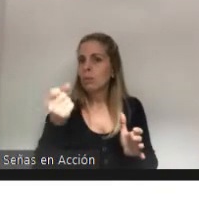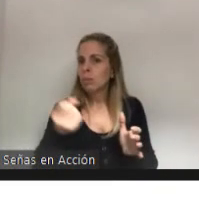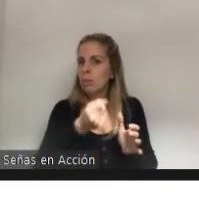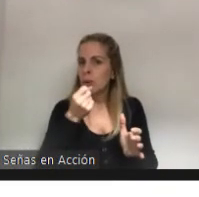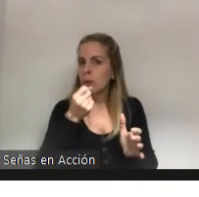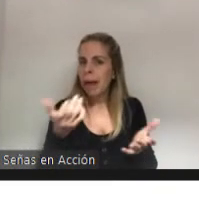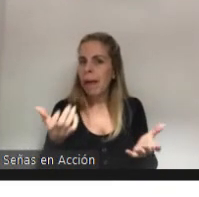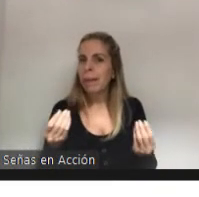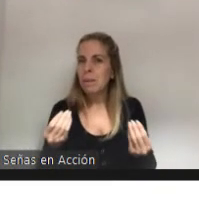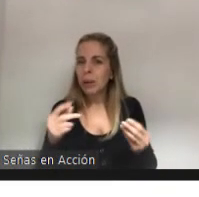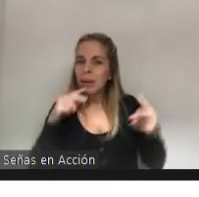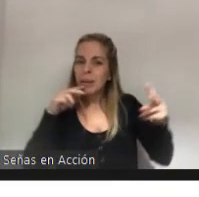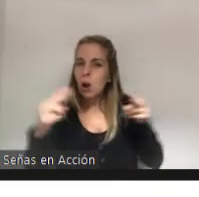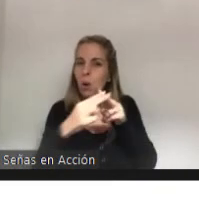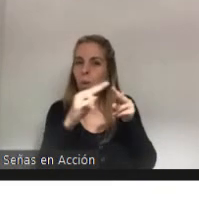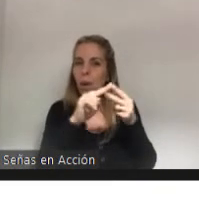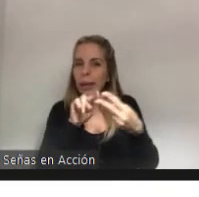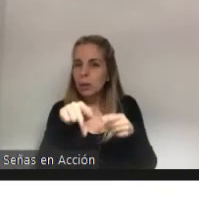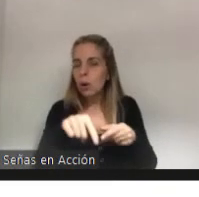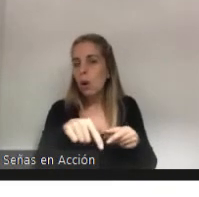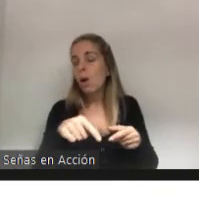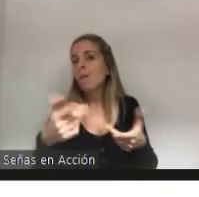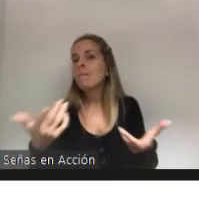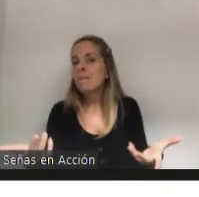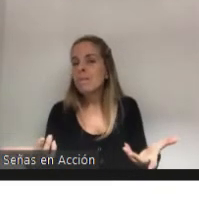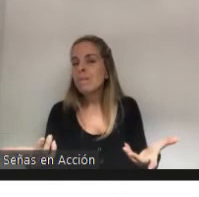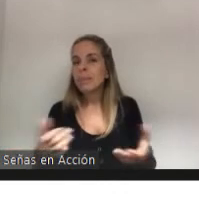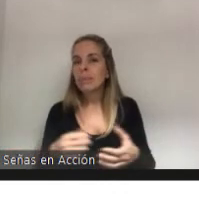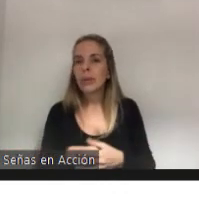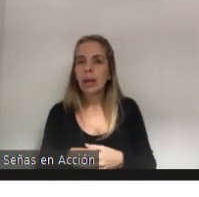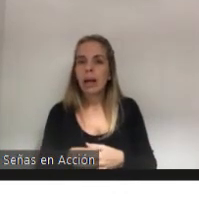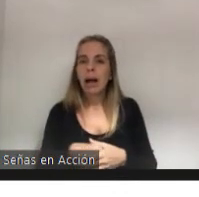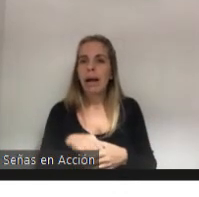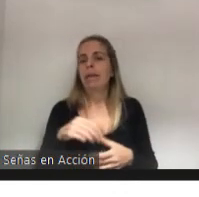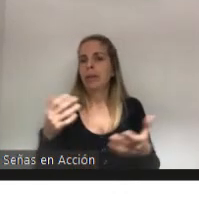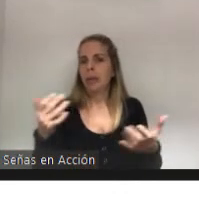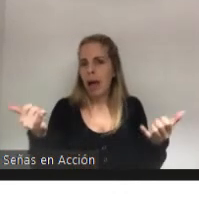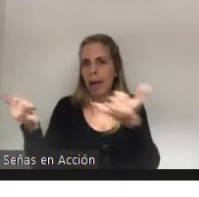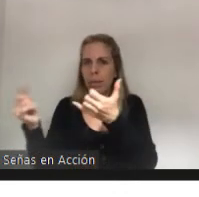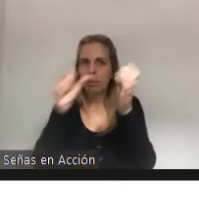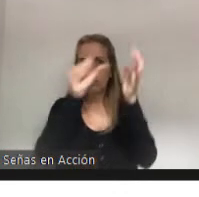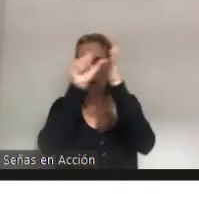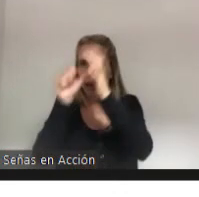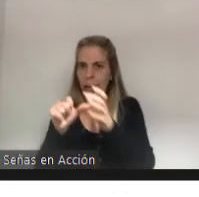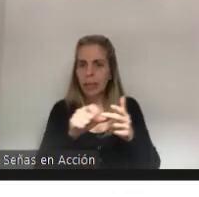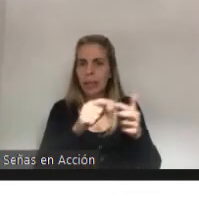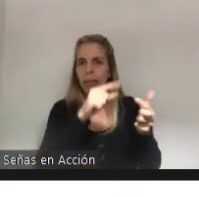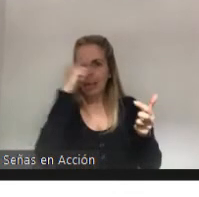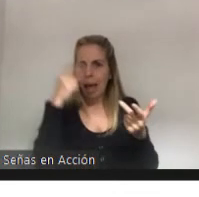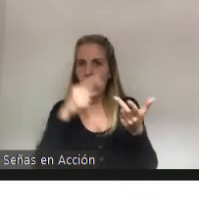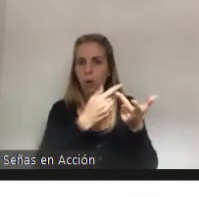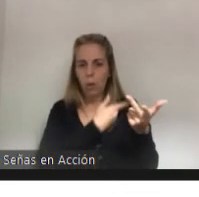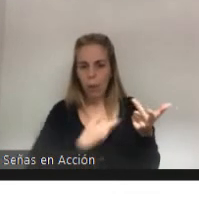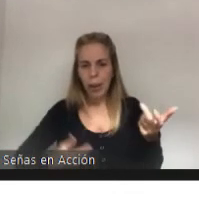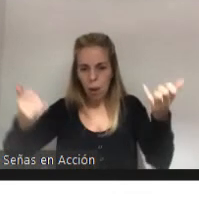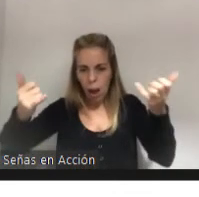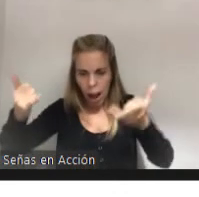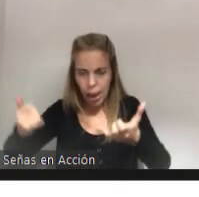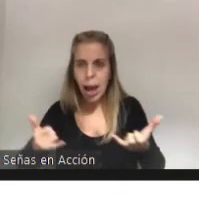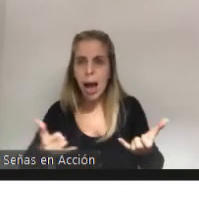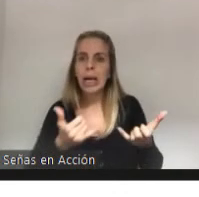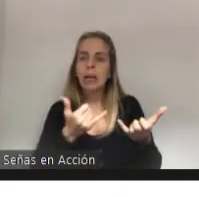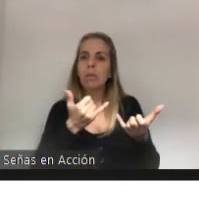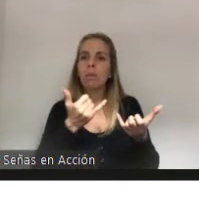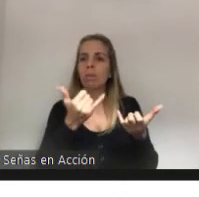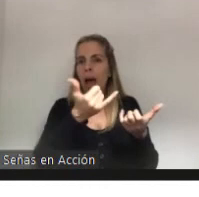critical. Why is that so? Because there are states, there are governments, there are social